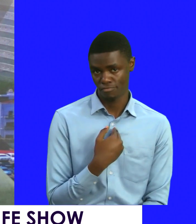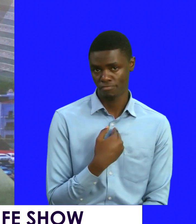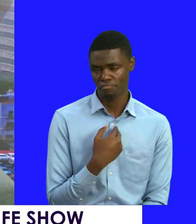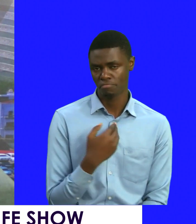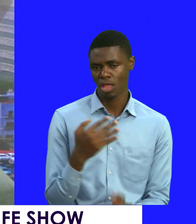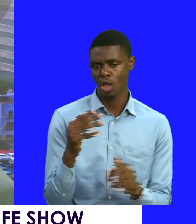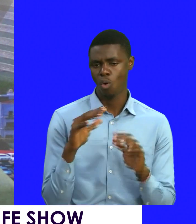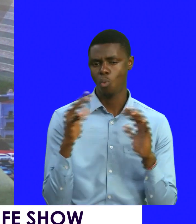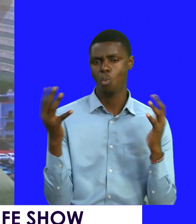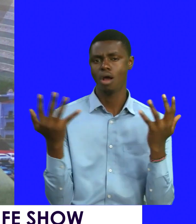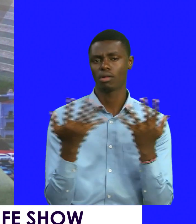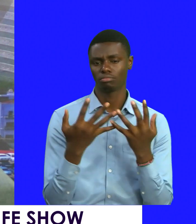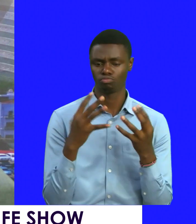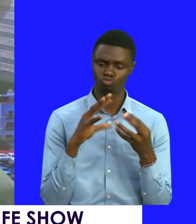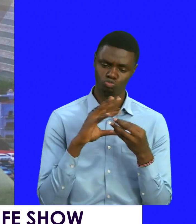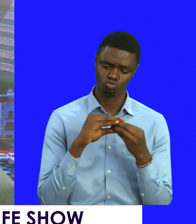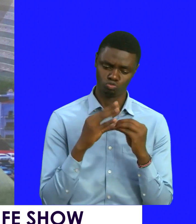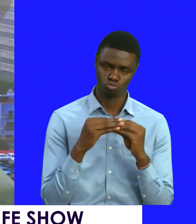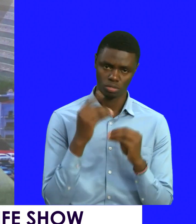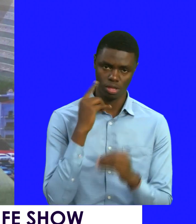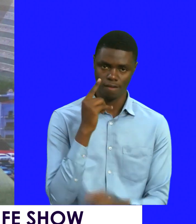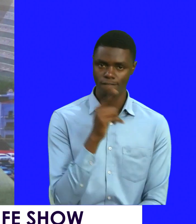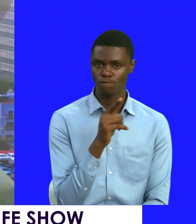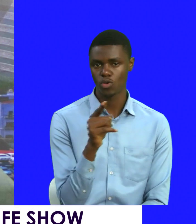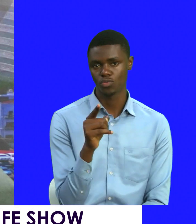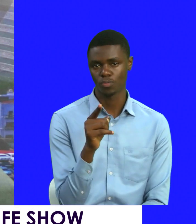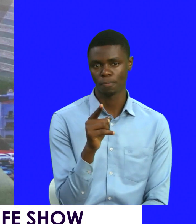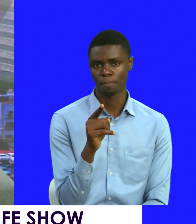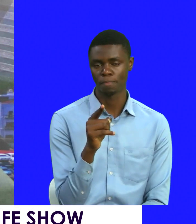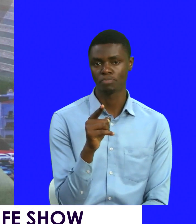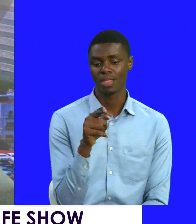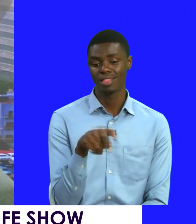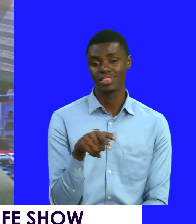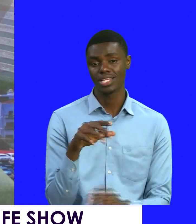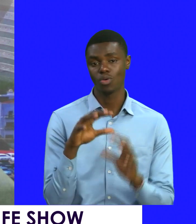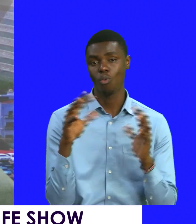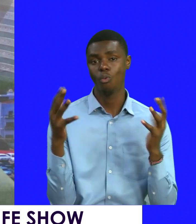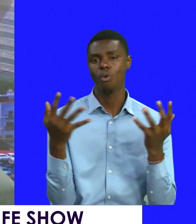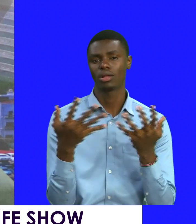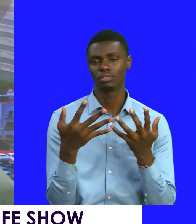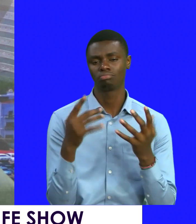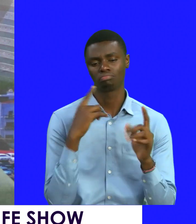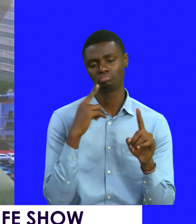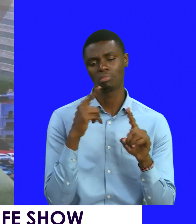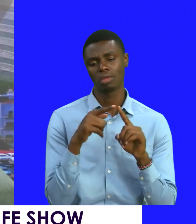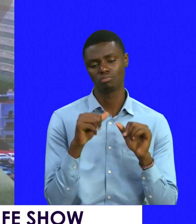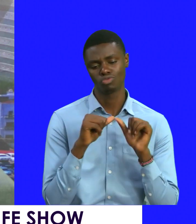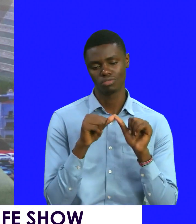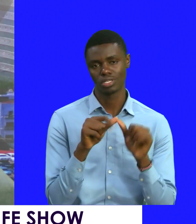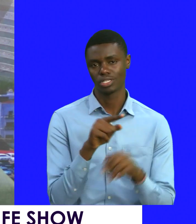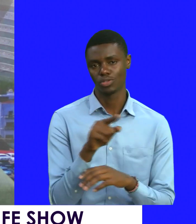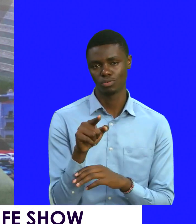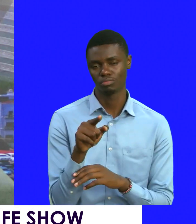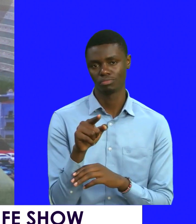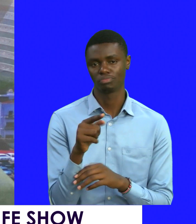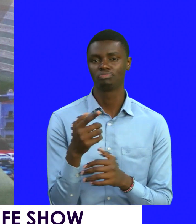This world is formed for you. And this world is meant to sustain you. Mark